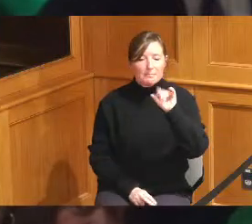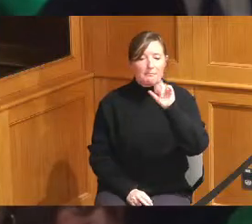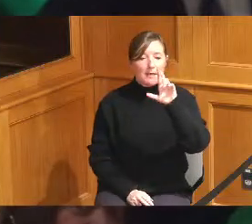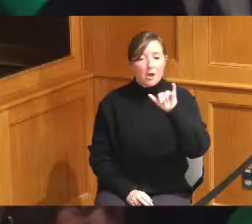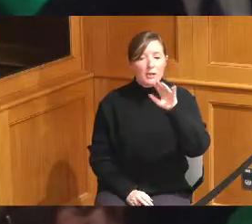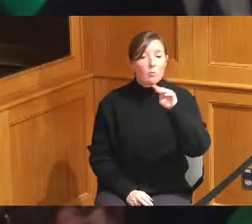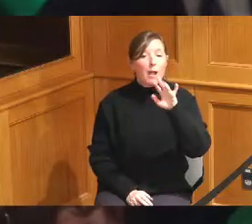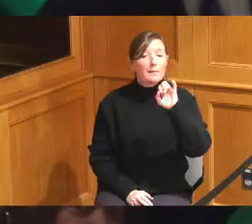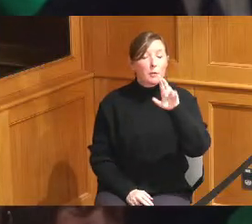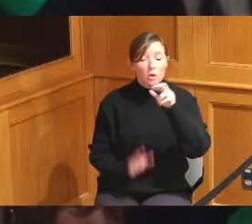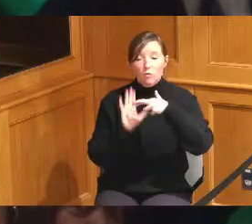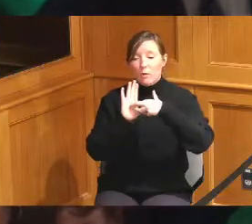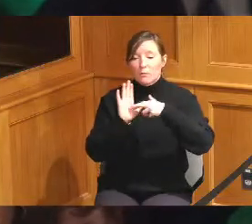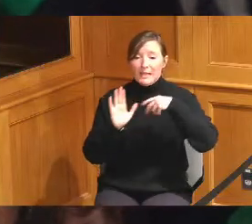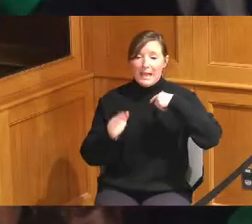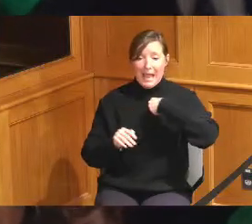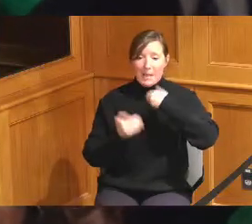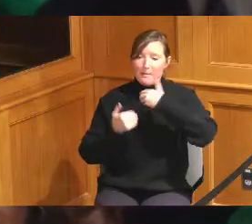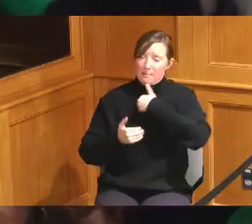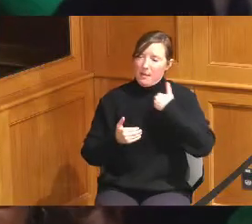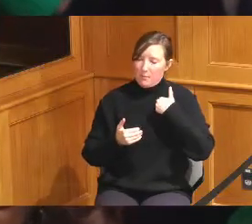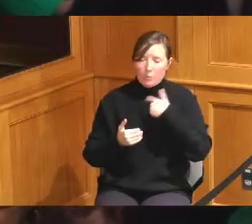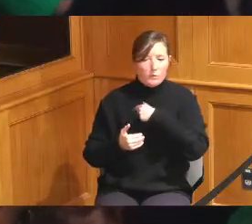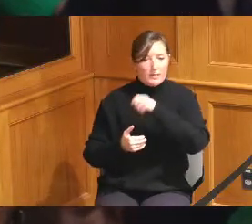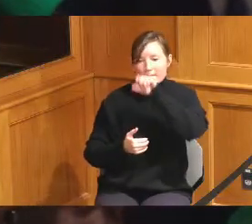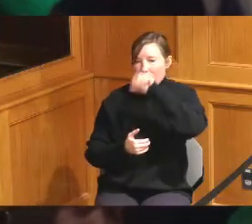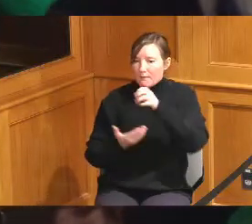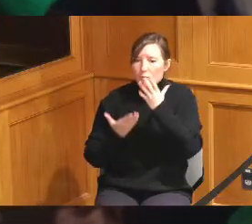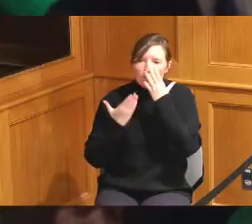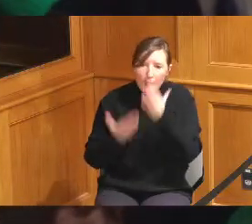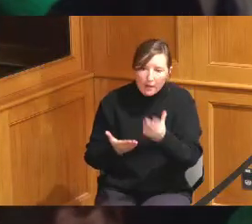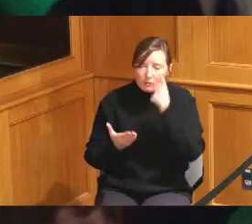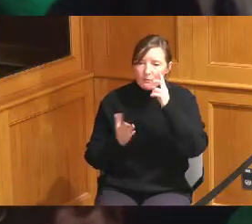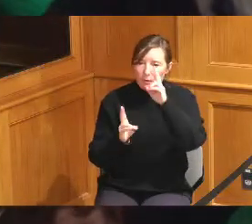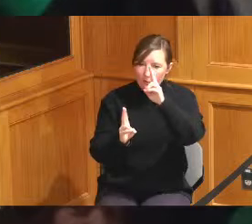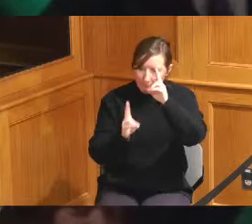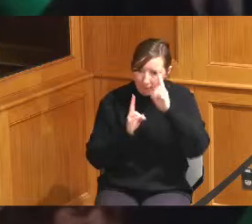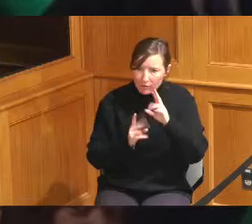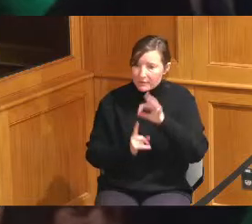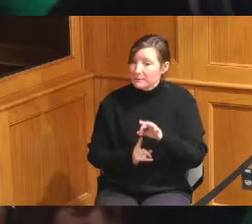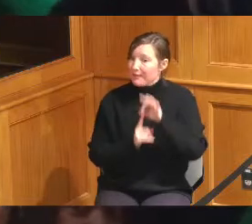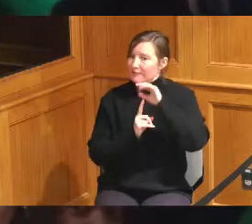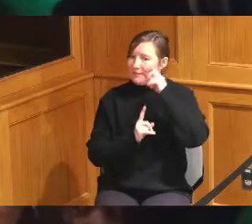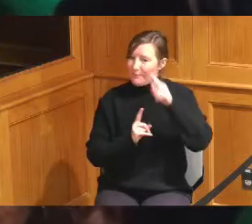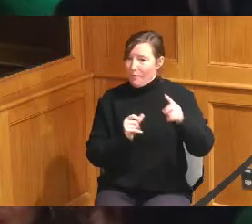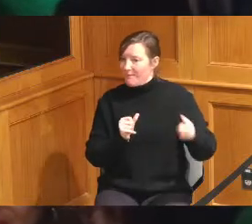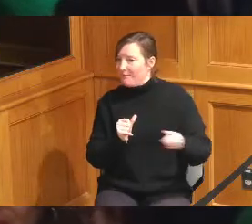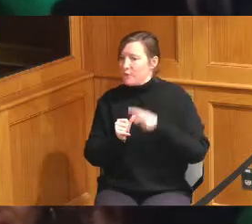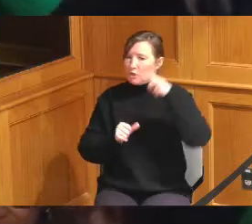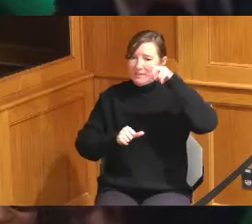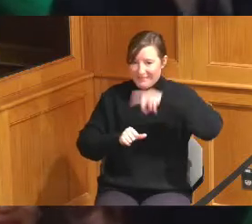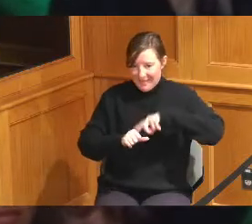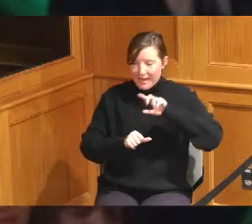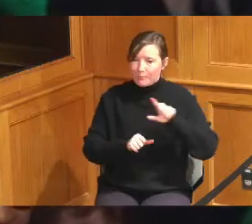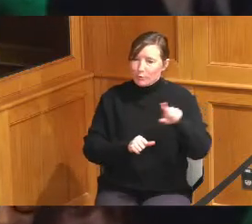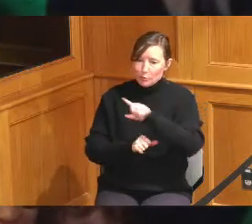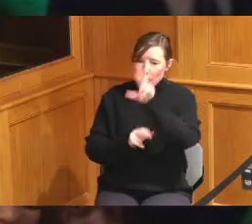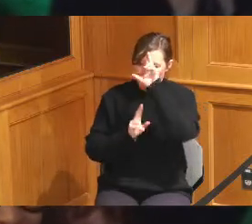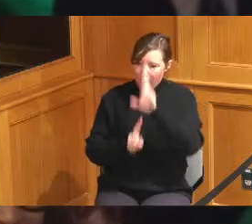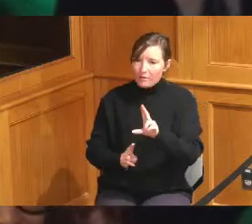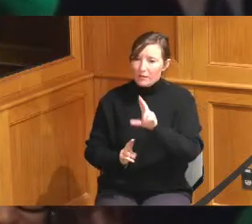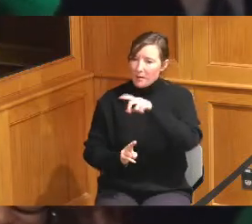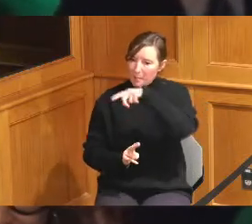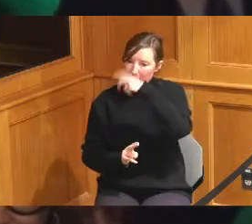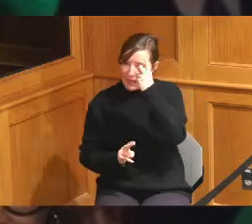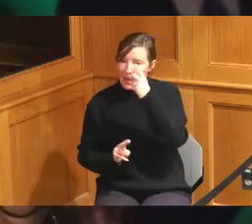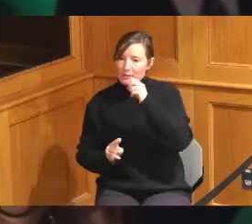am representing as a member. We just would love to thank you all for this honor, and especially for it being the first time that you're honoring not only the